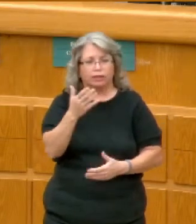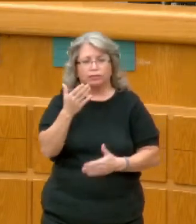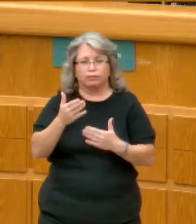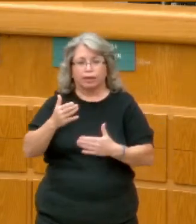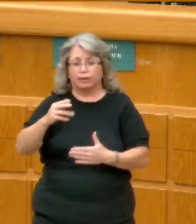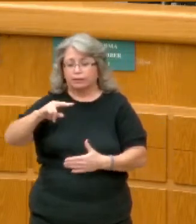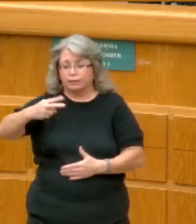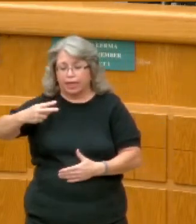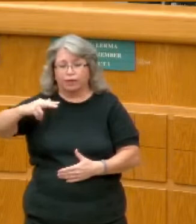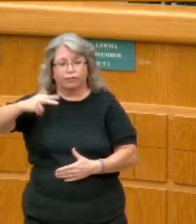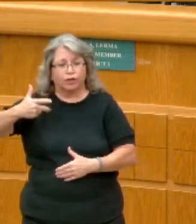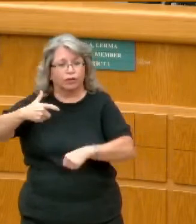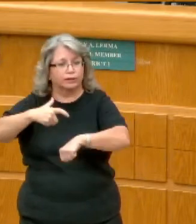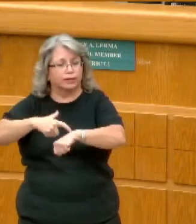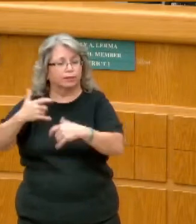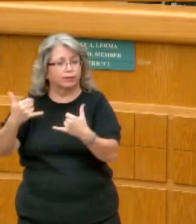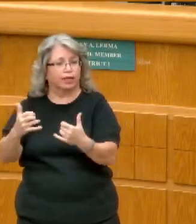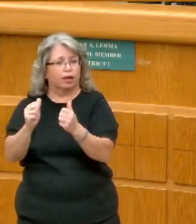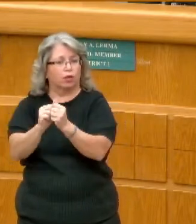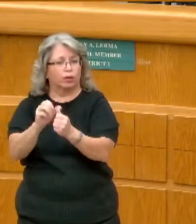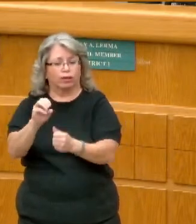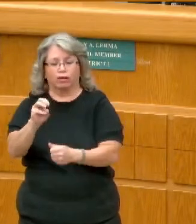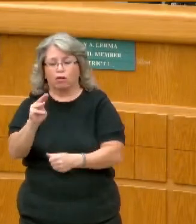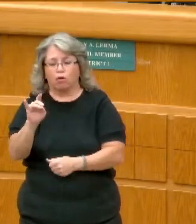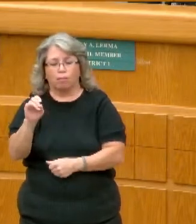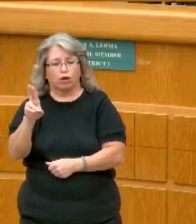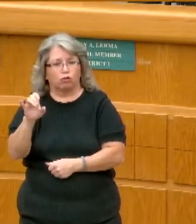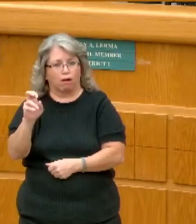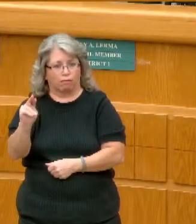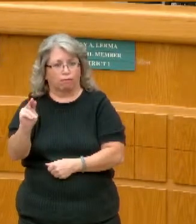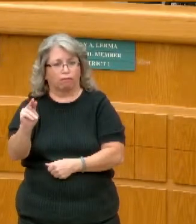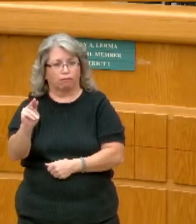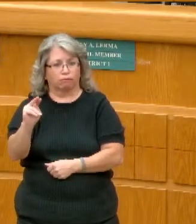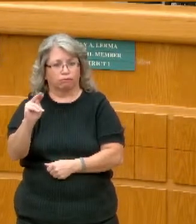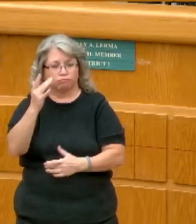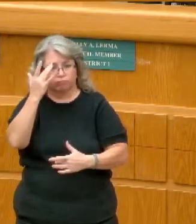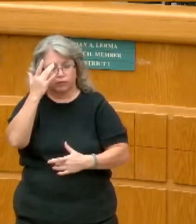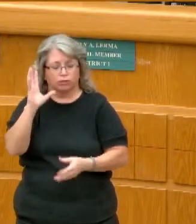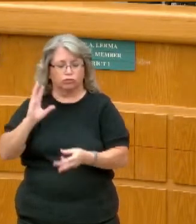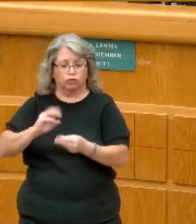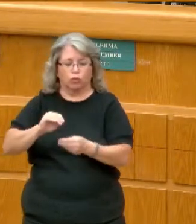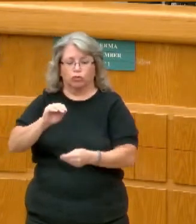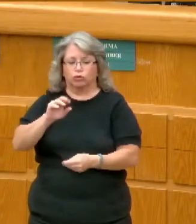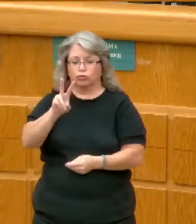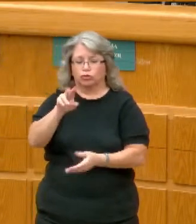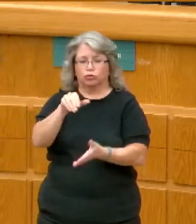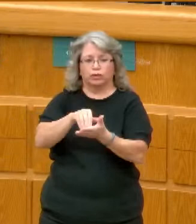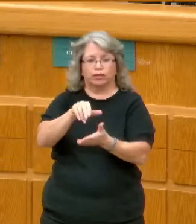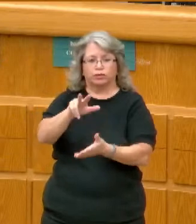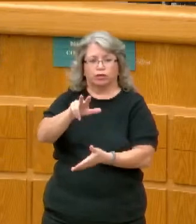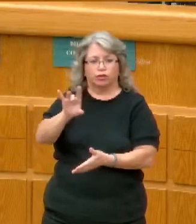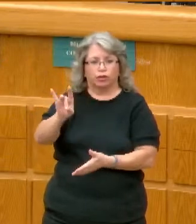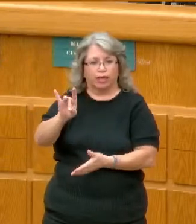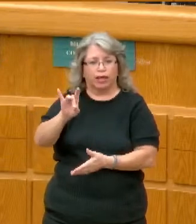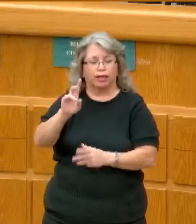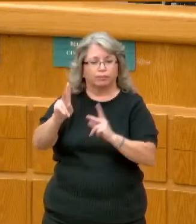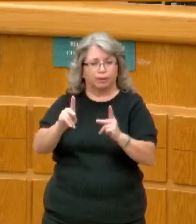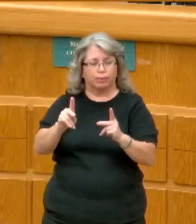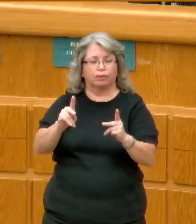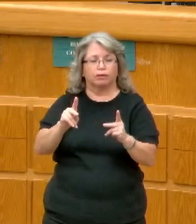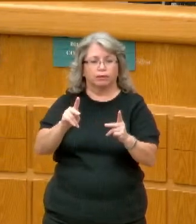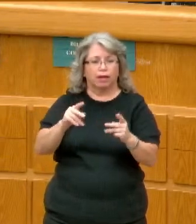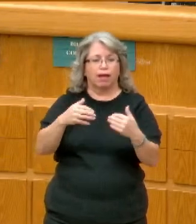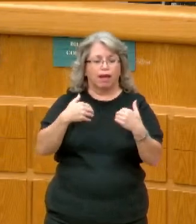number of cases here. So a total of 2,038 people had COVID once and then